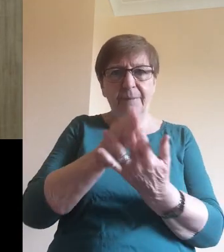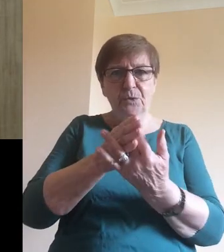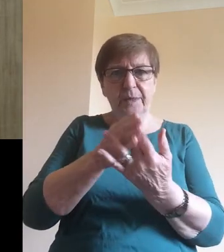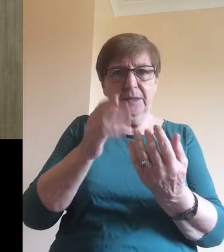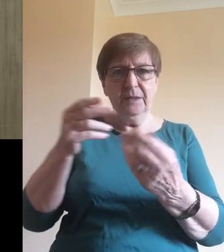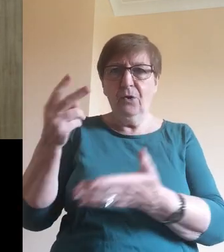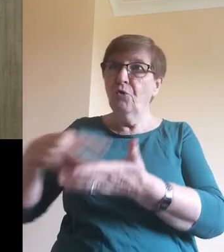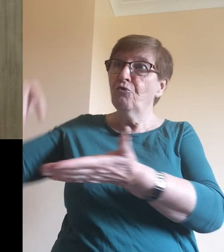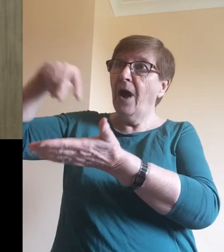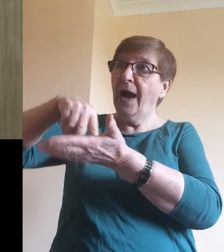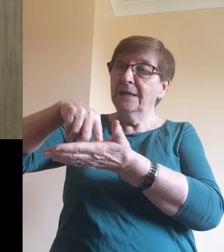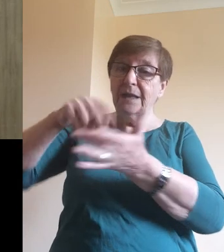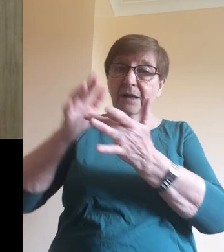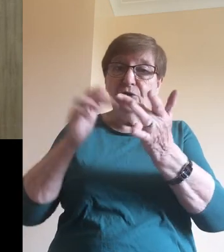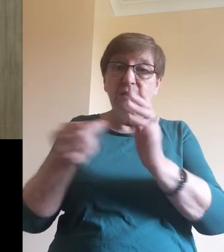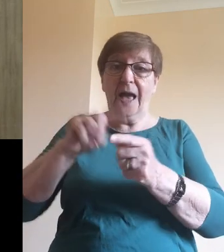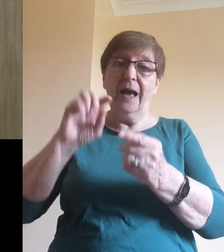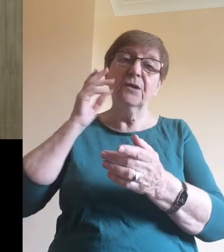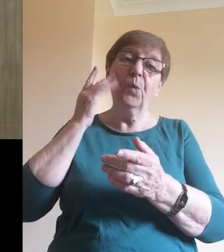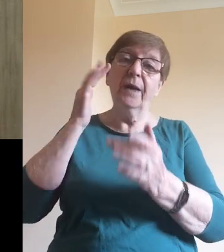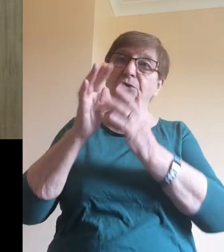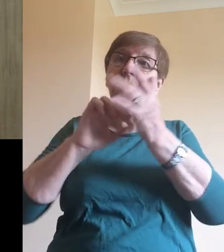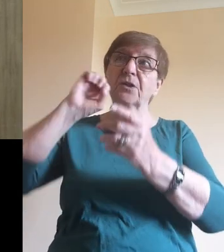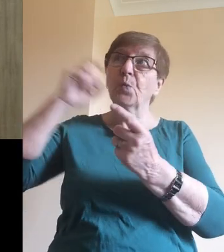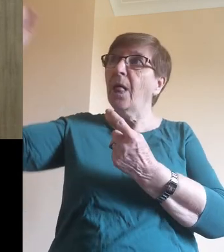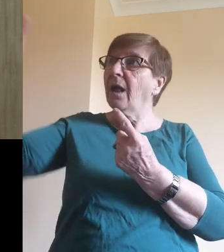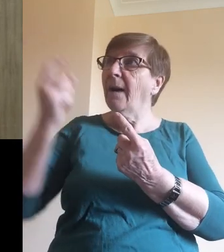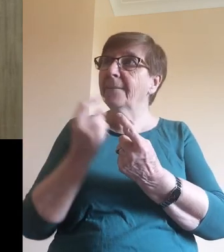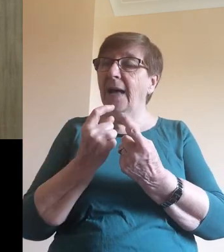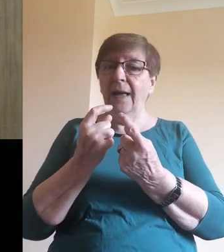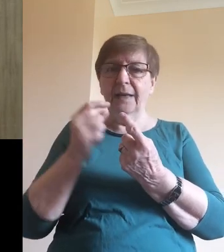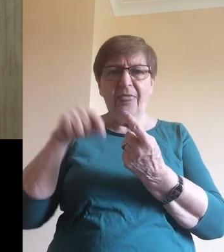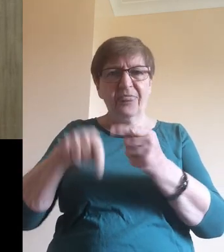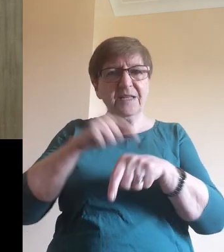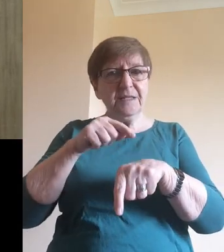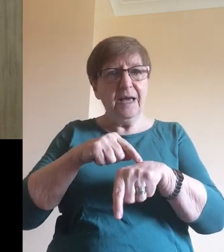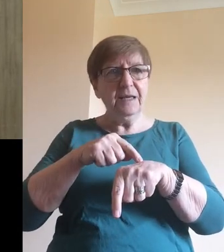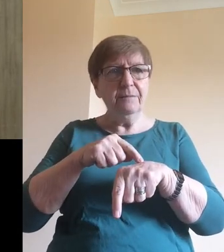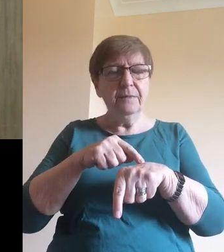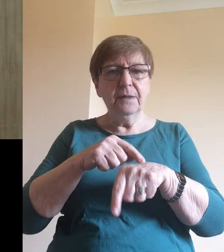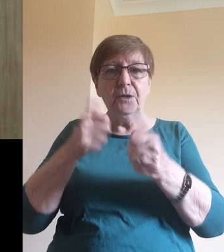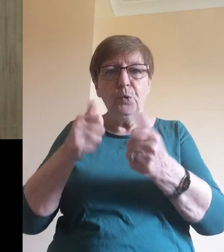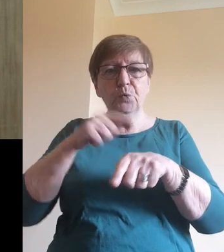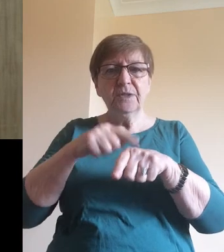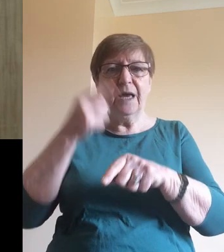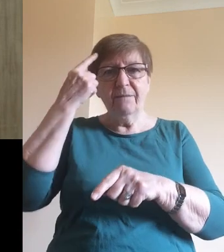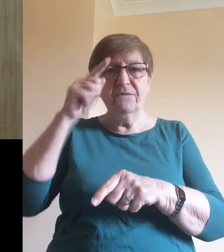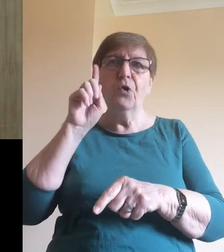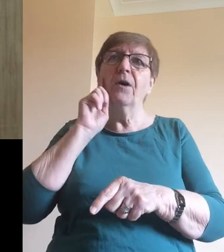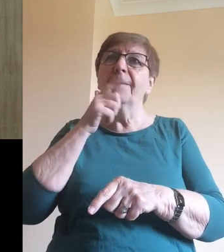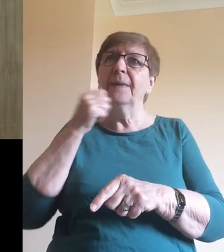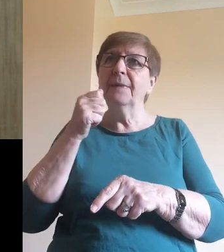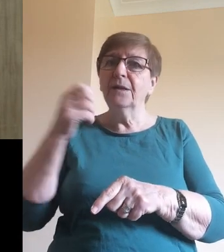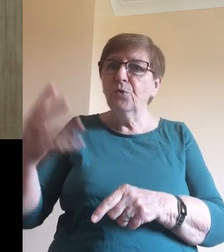Jesus and the return of Jesus, here is a time for people to find the truth of this gospel, to become